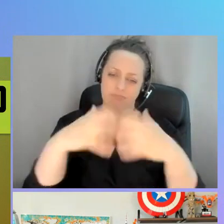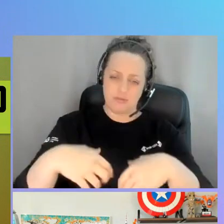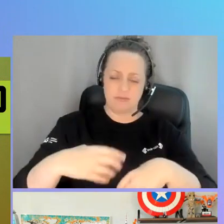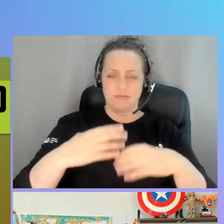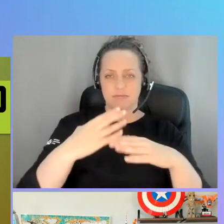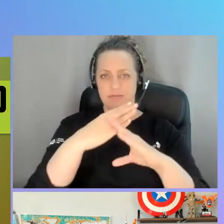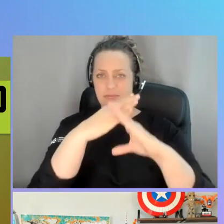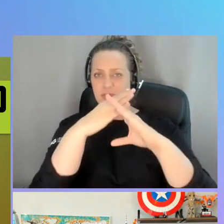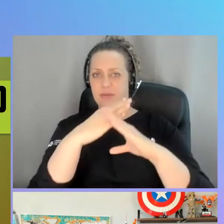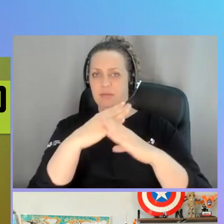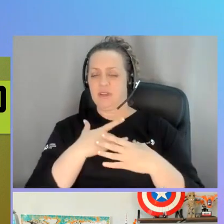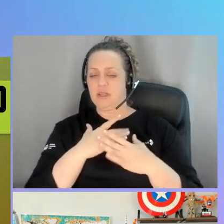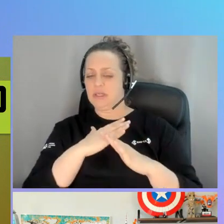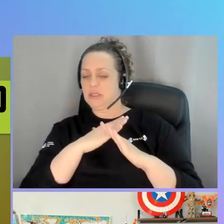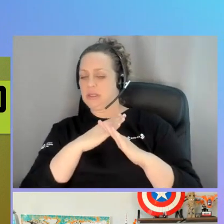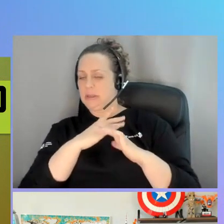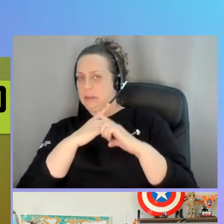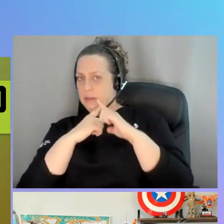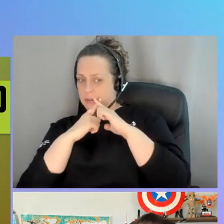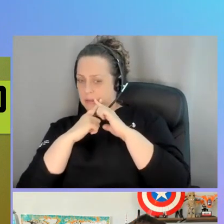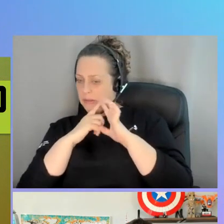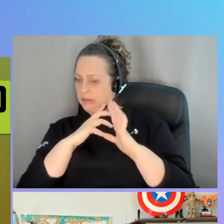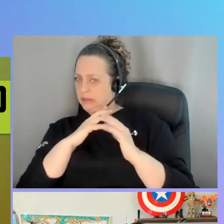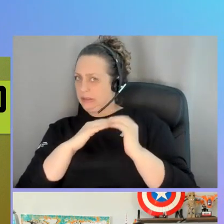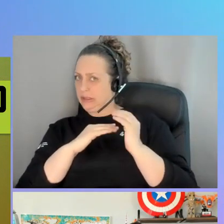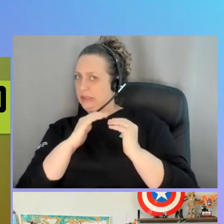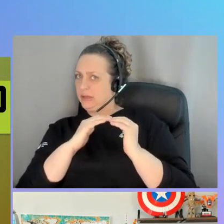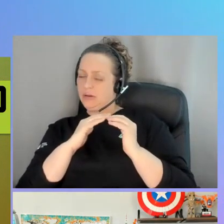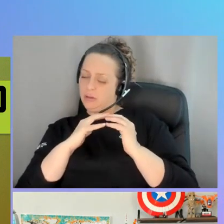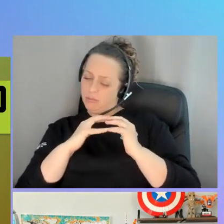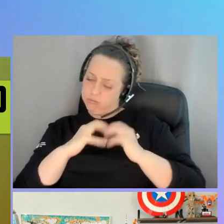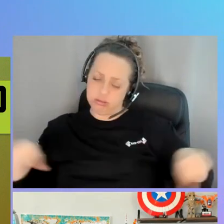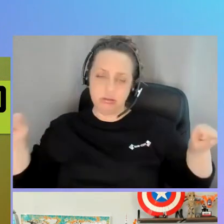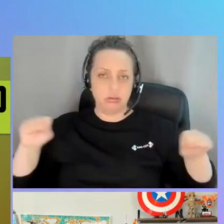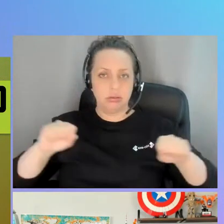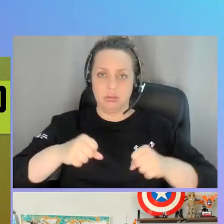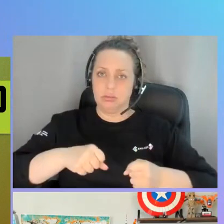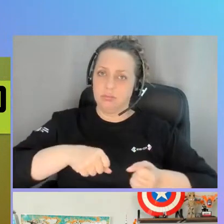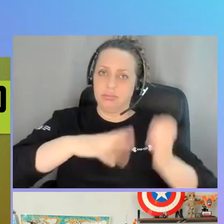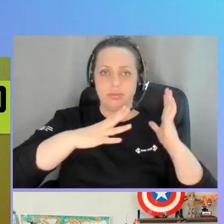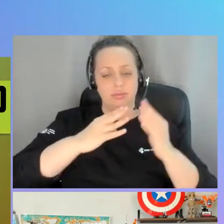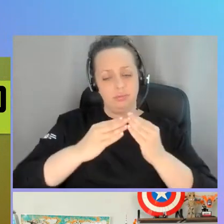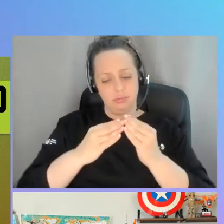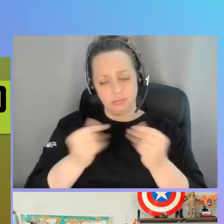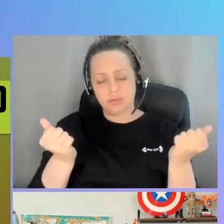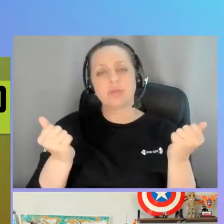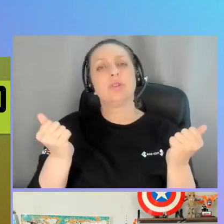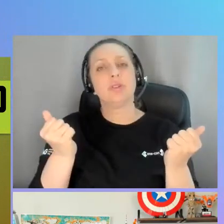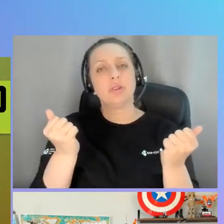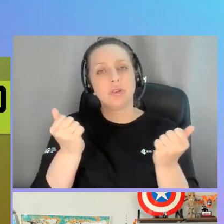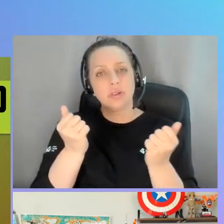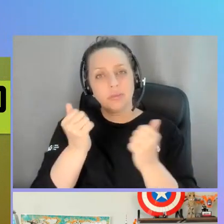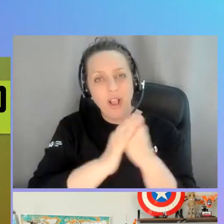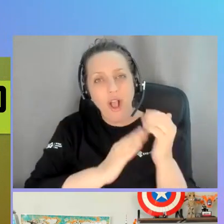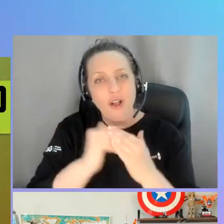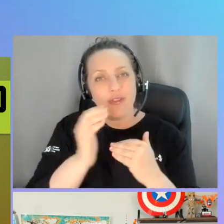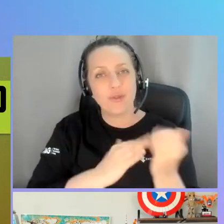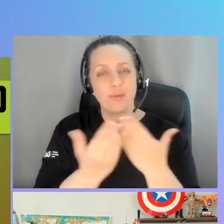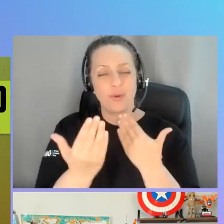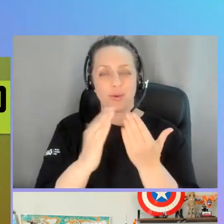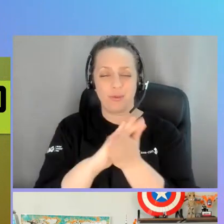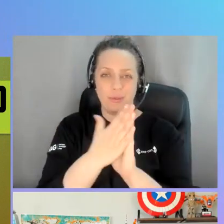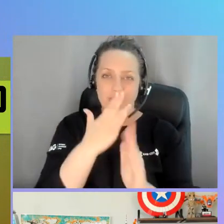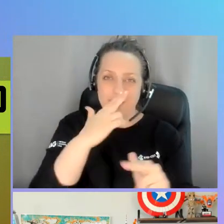that feeling of uncomfortableness talking about disability, right? So how can you kind of bring fun to the brand